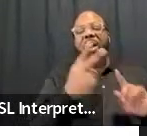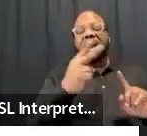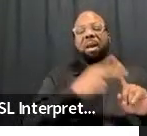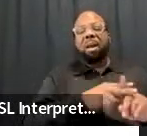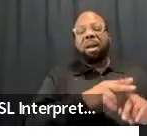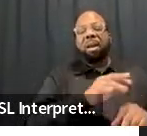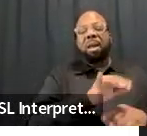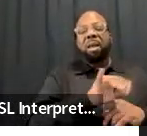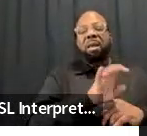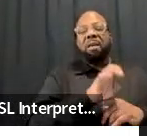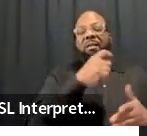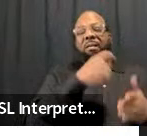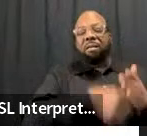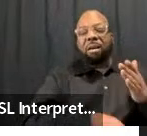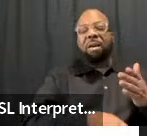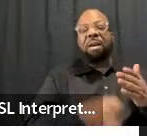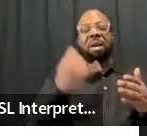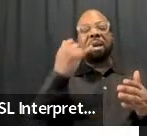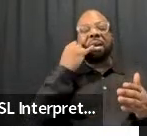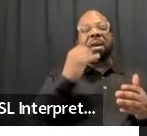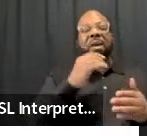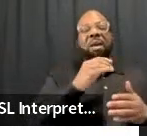where carbon emissions are not reduced.